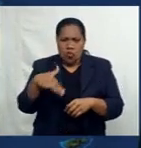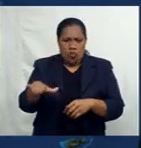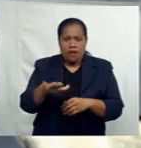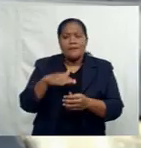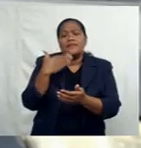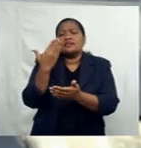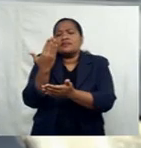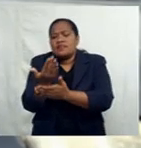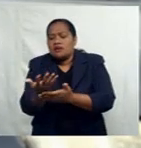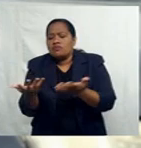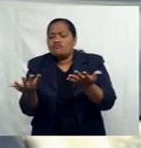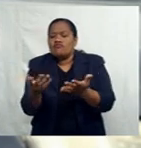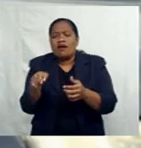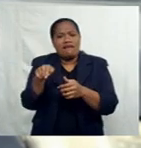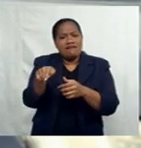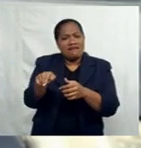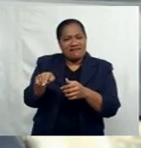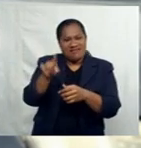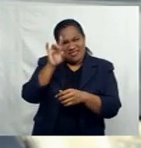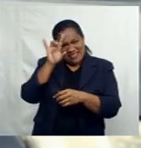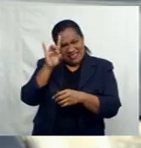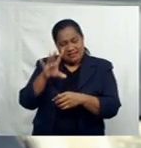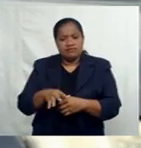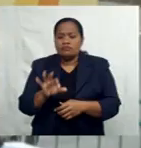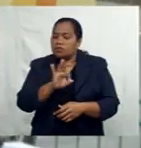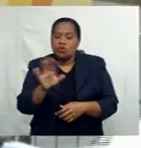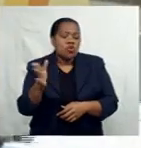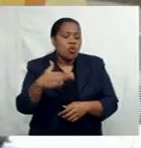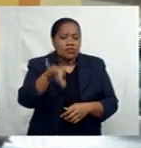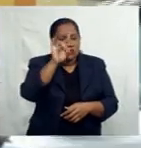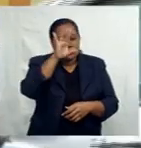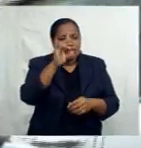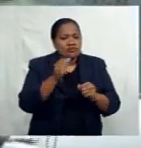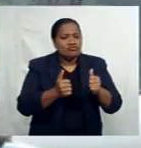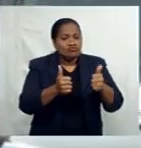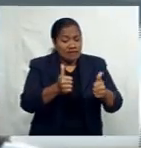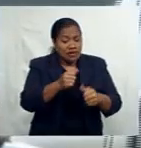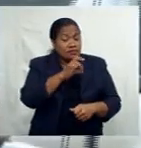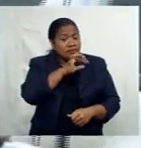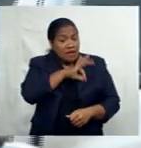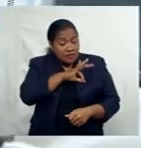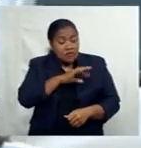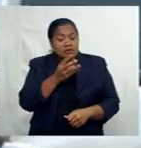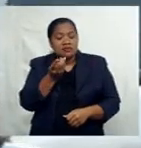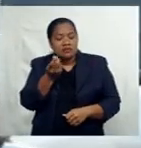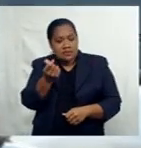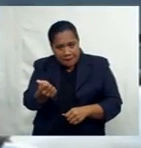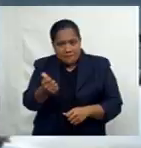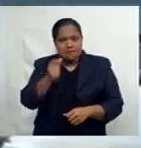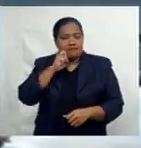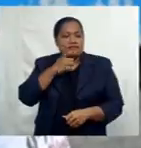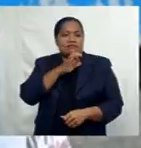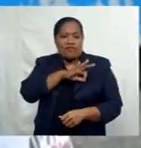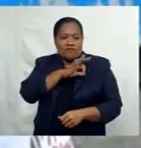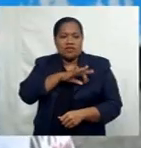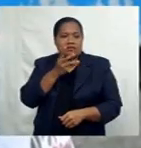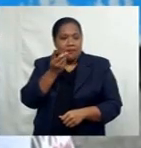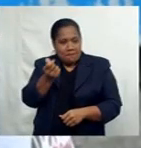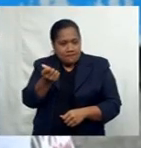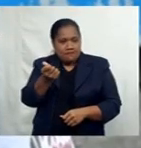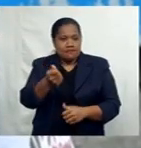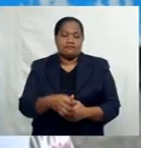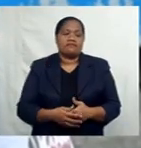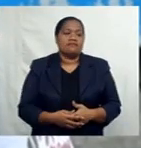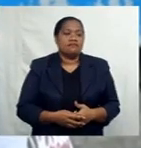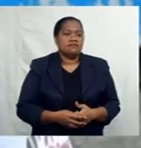they're going to have a trading base to be given. Not all the taxi drivers are going to be benefit, but some of them, they're going to get benefit out of them. The system will